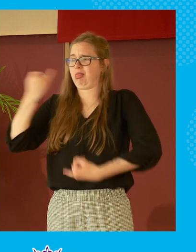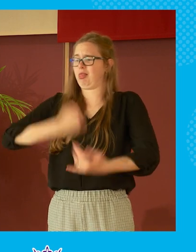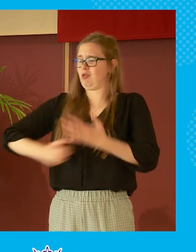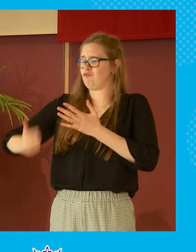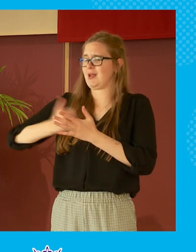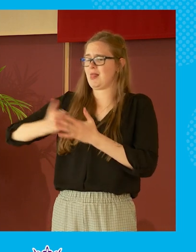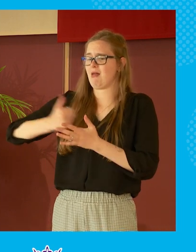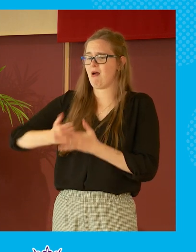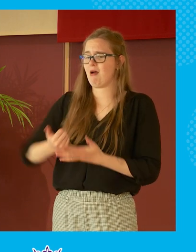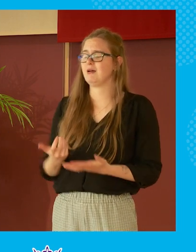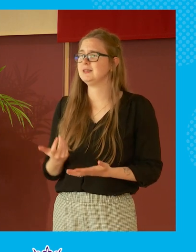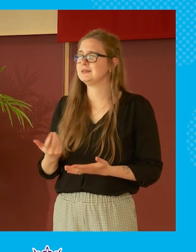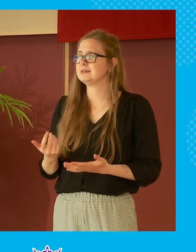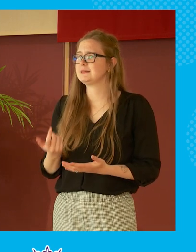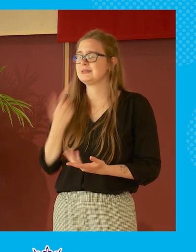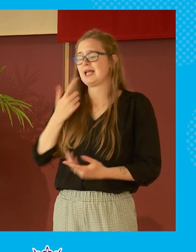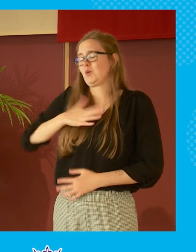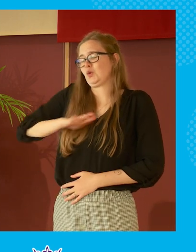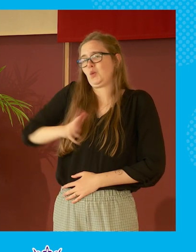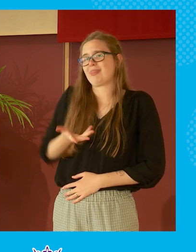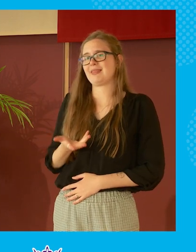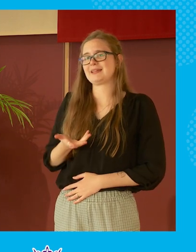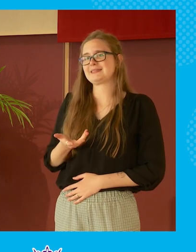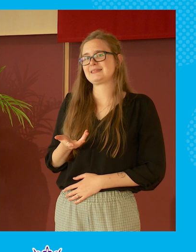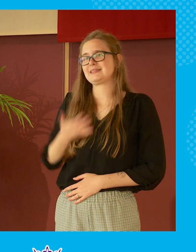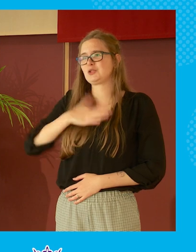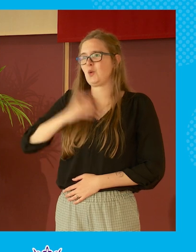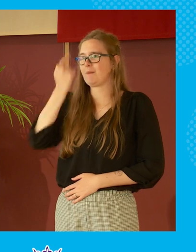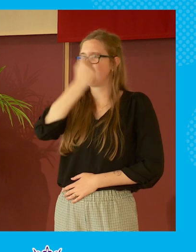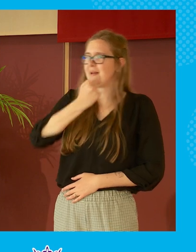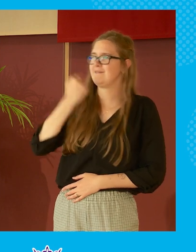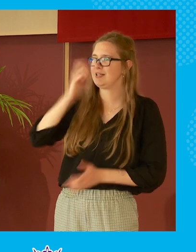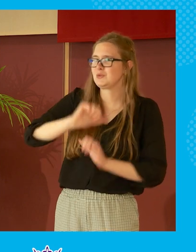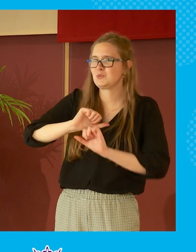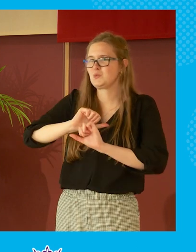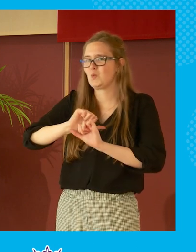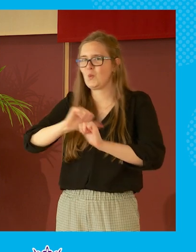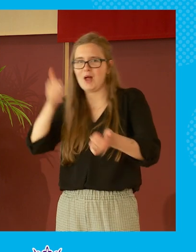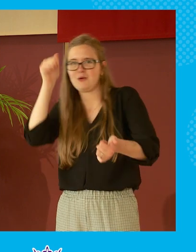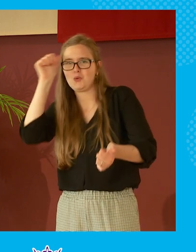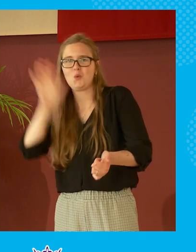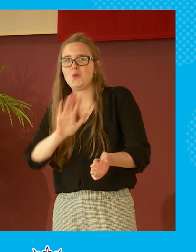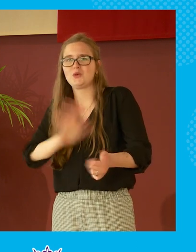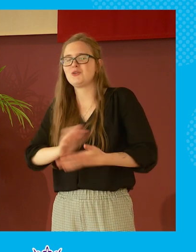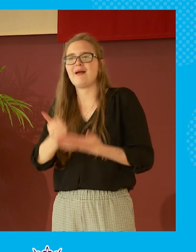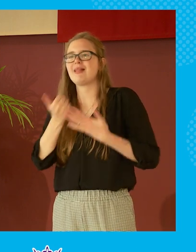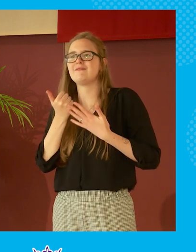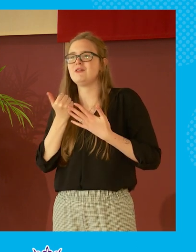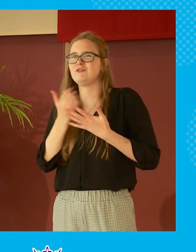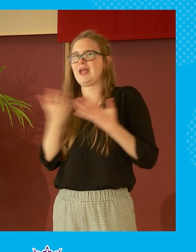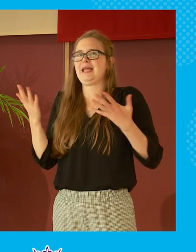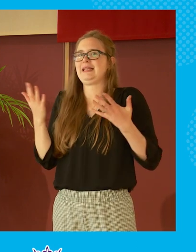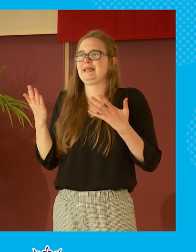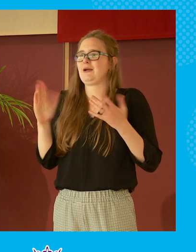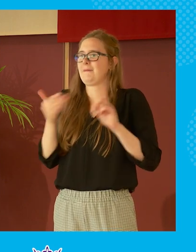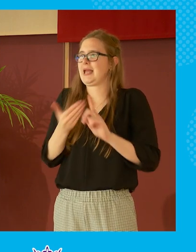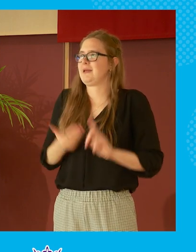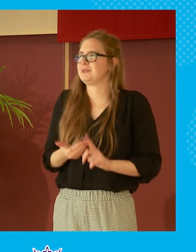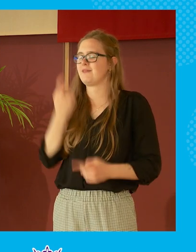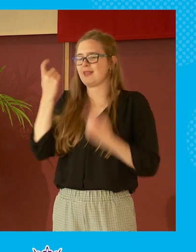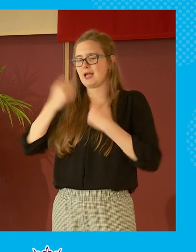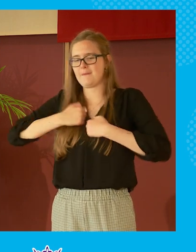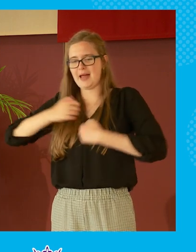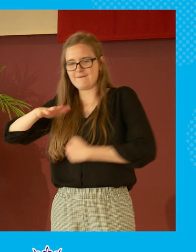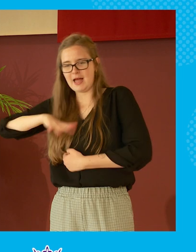otherwise i just wouldn't want to i don't want my face that well known i don't feel that that's helpful for anything i have to think about my own